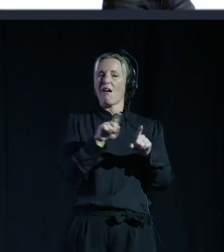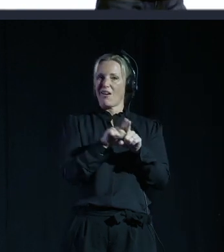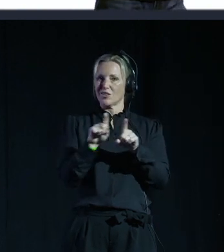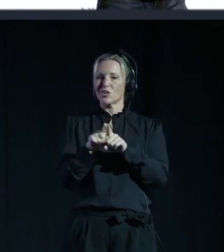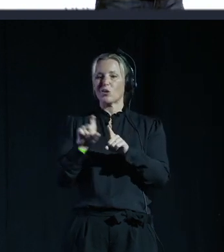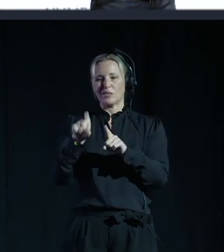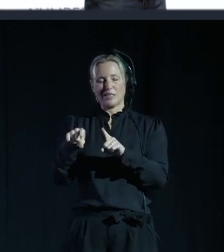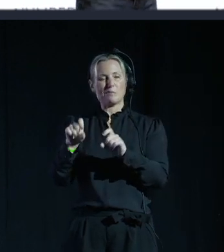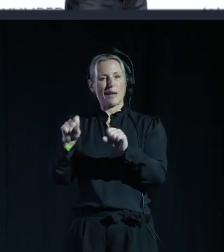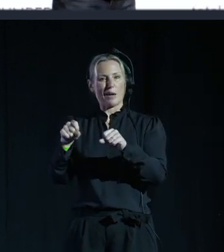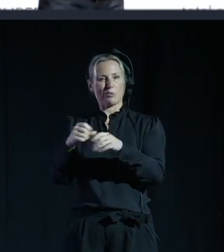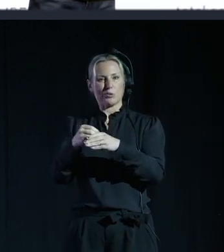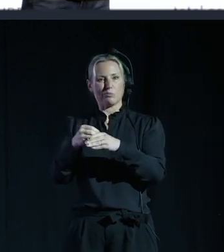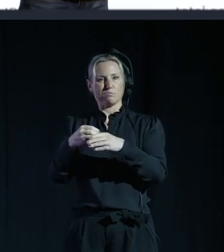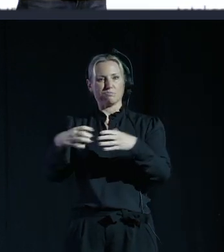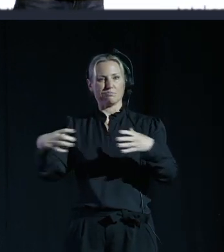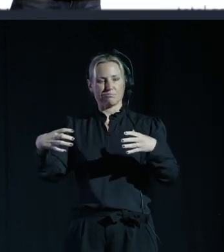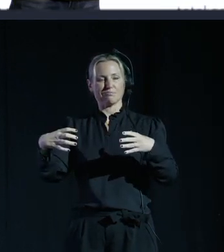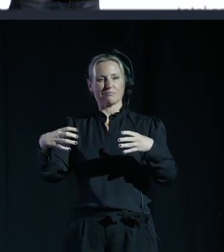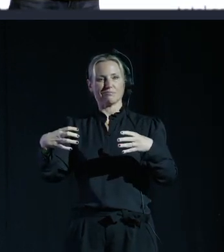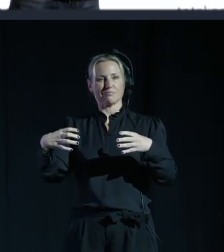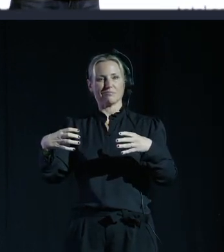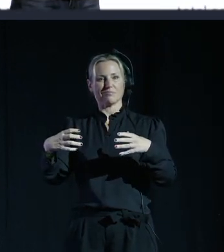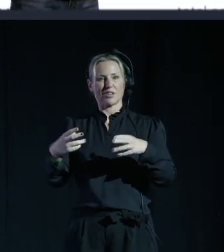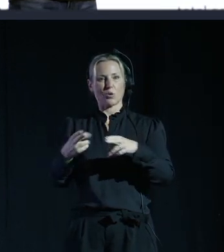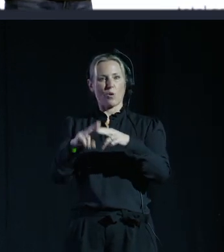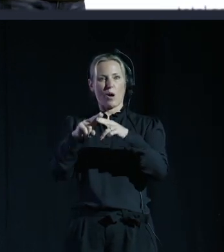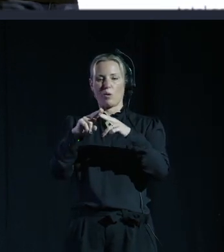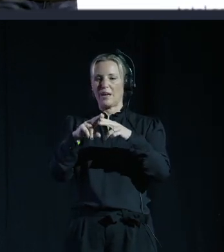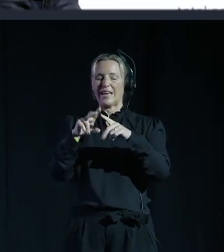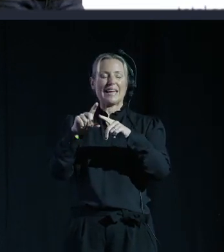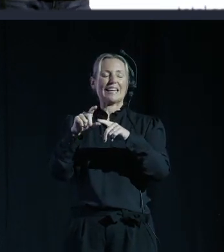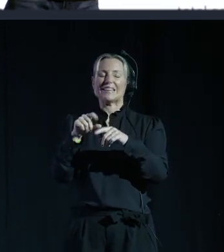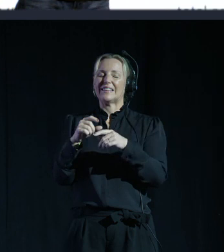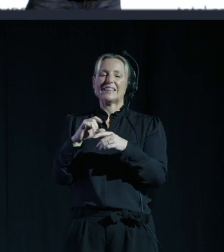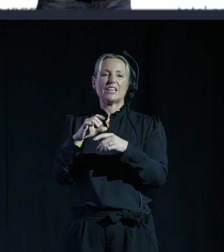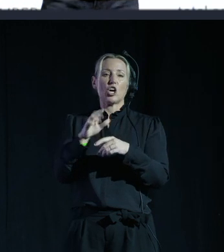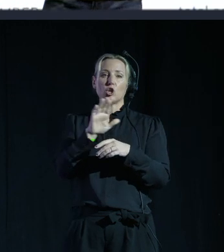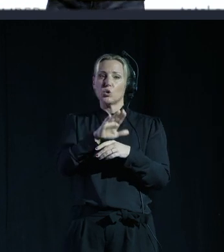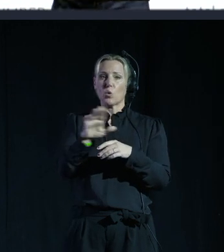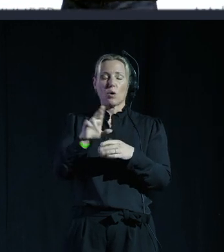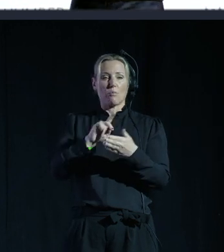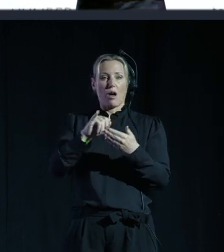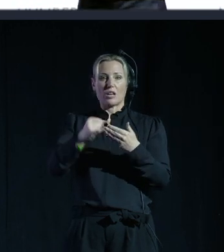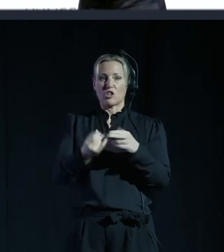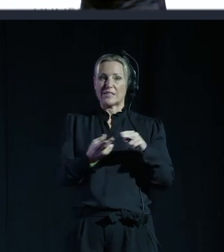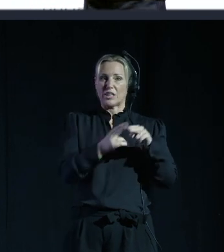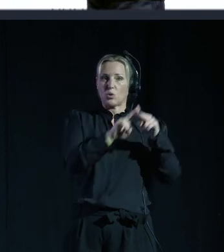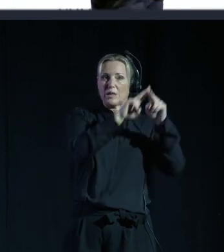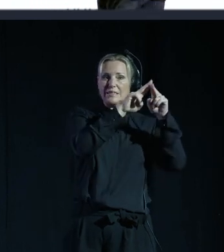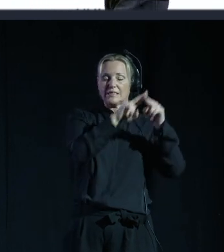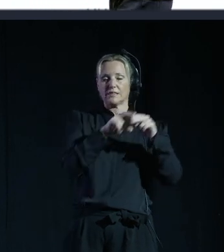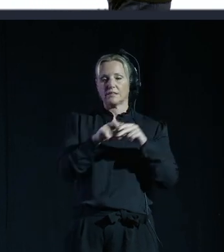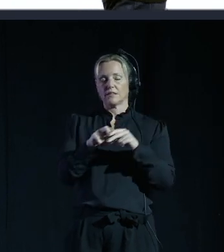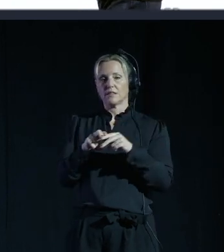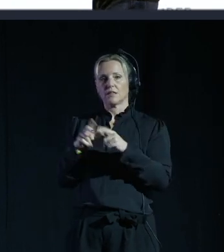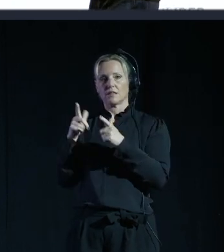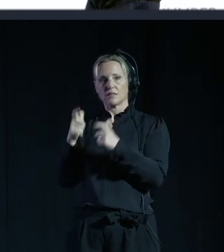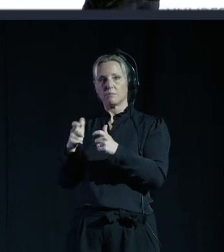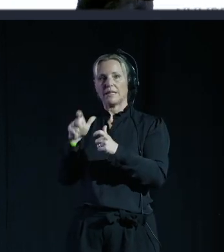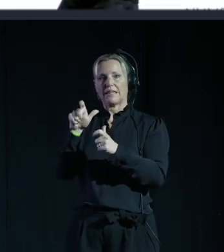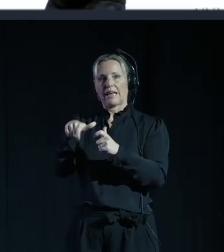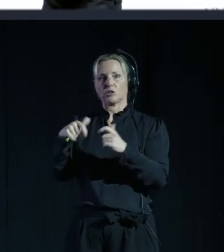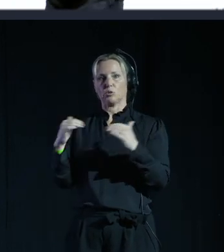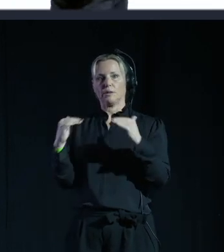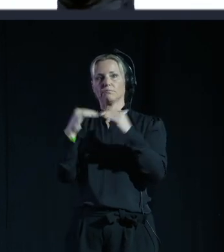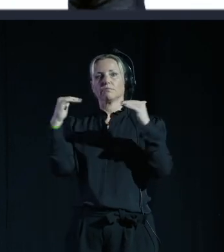as you build larger and larger projects, this can't slow down. It can't take you a long time to generate this information. So we